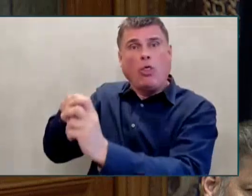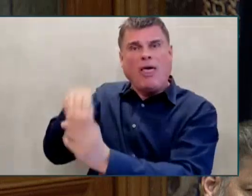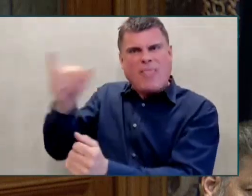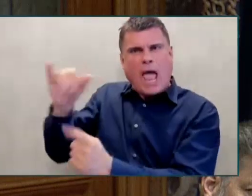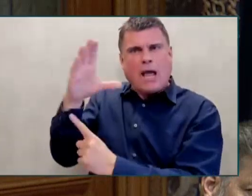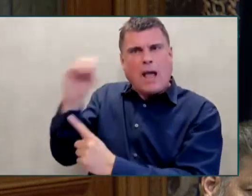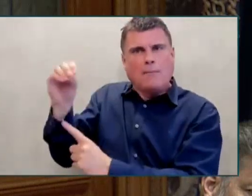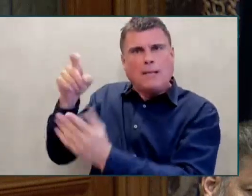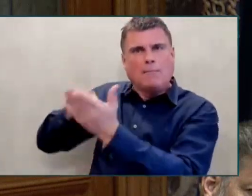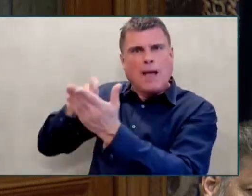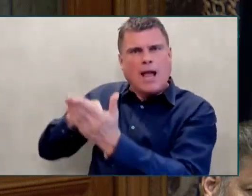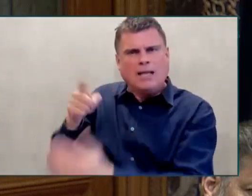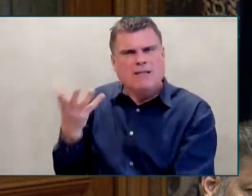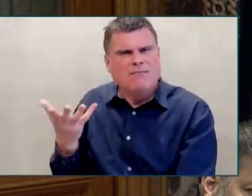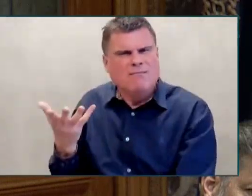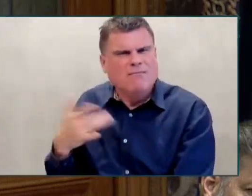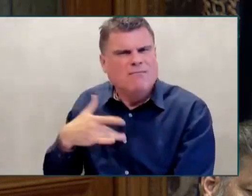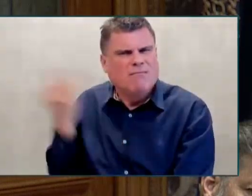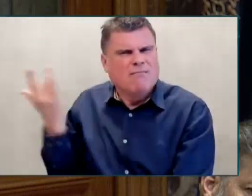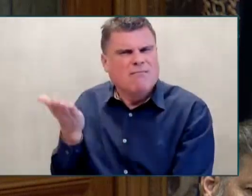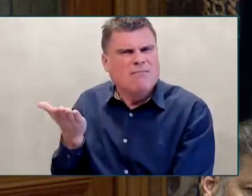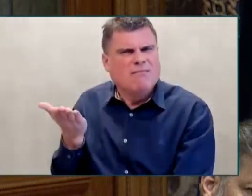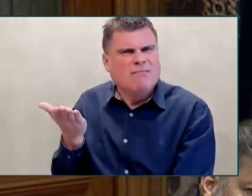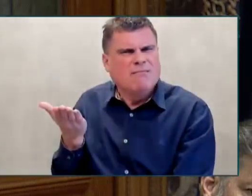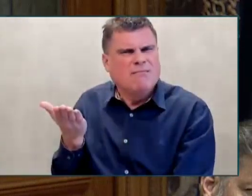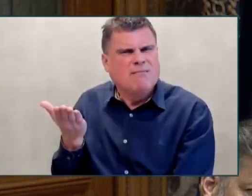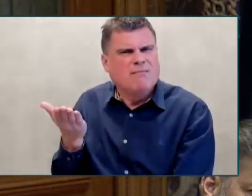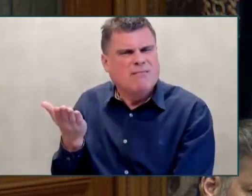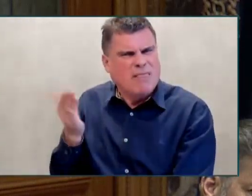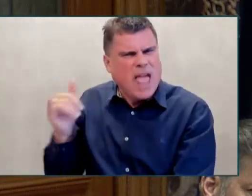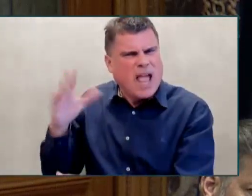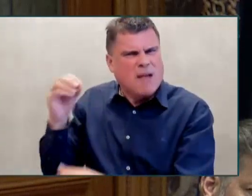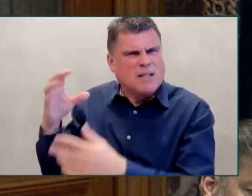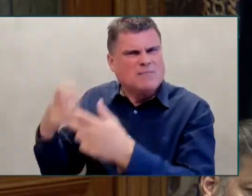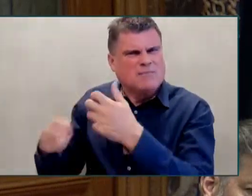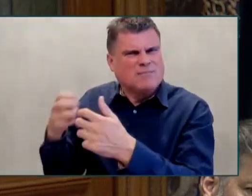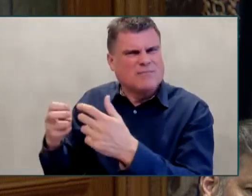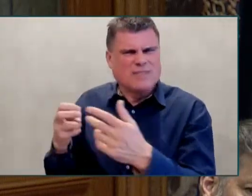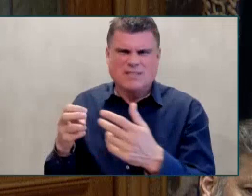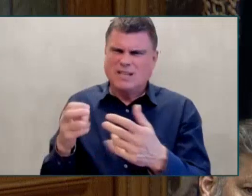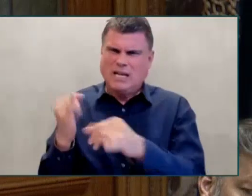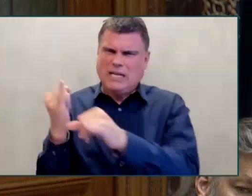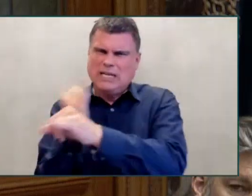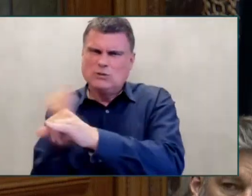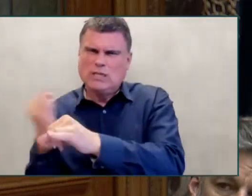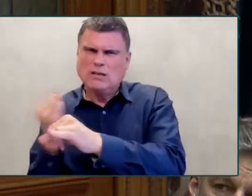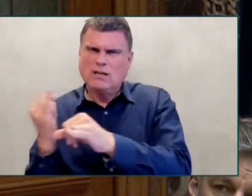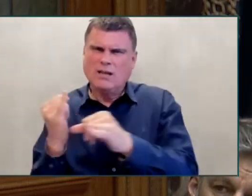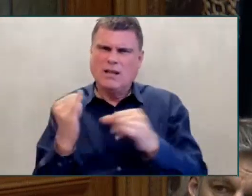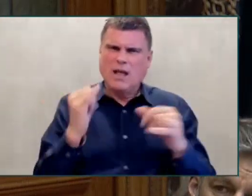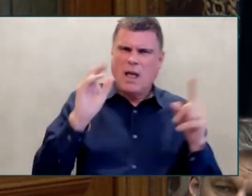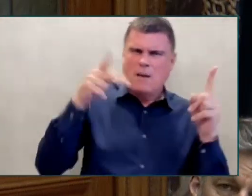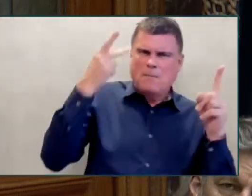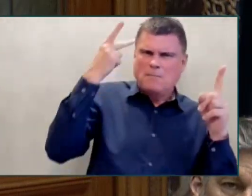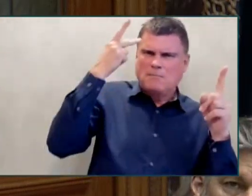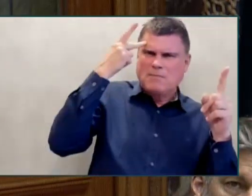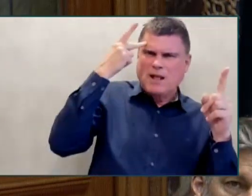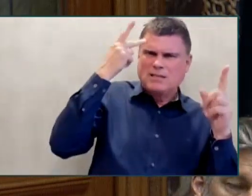between elected officials and industry in this province. Through you, Honourable Speaker, to the Minister of